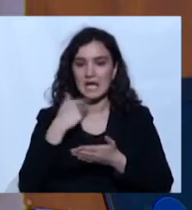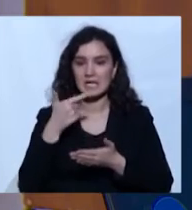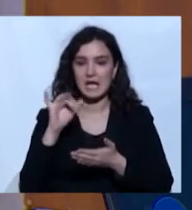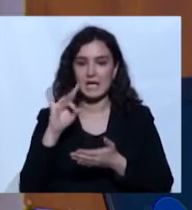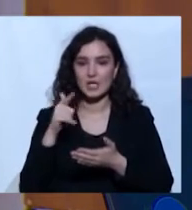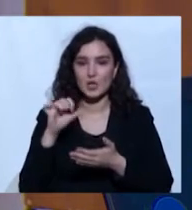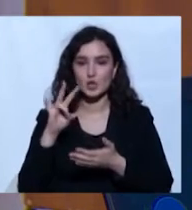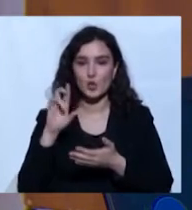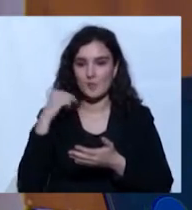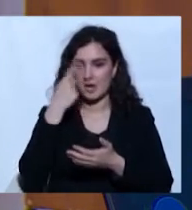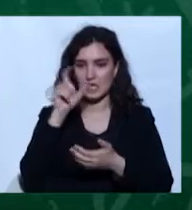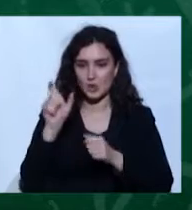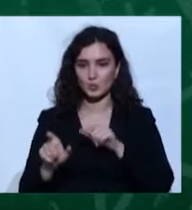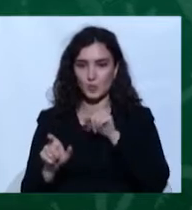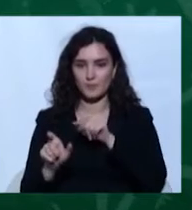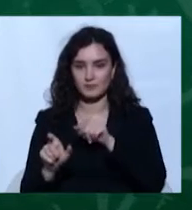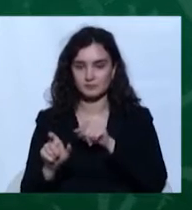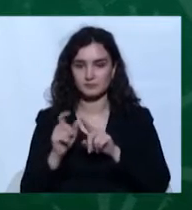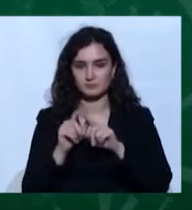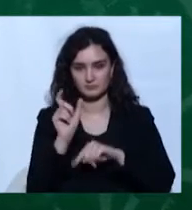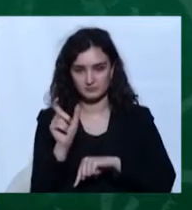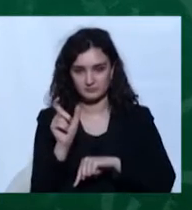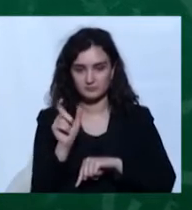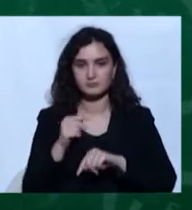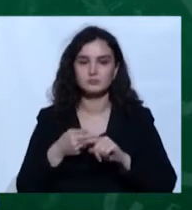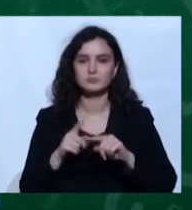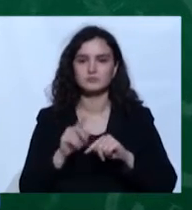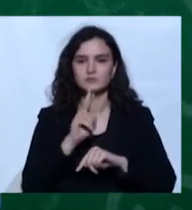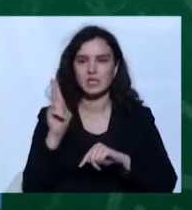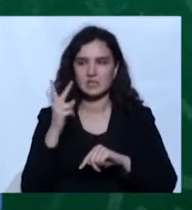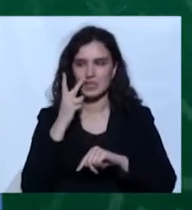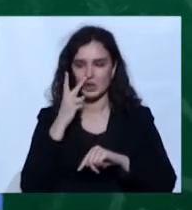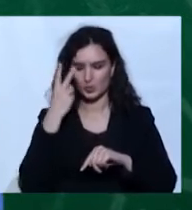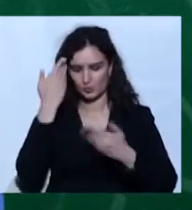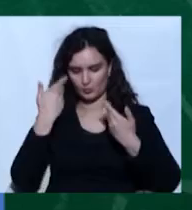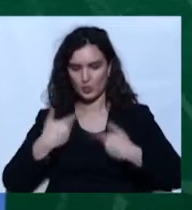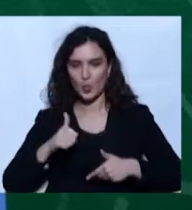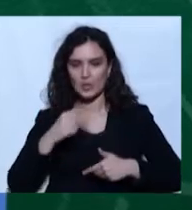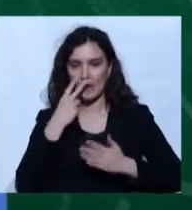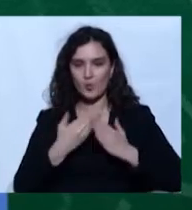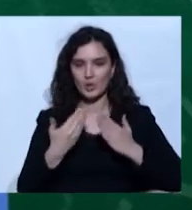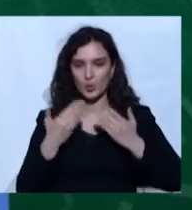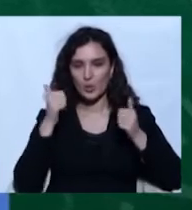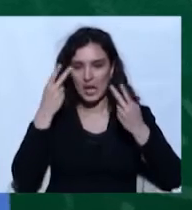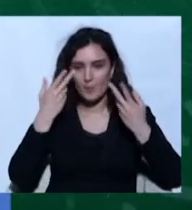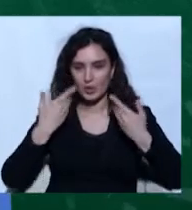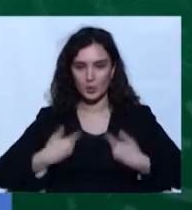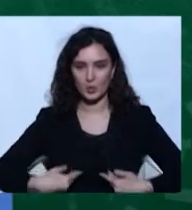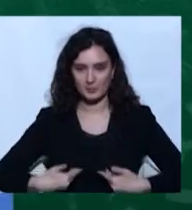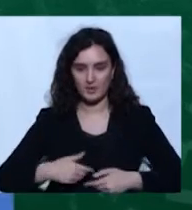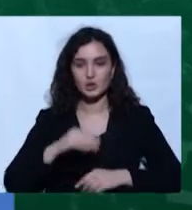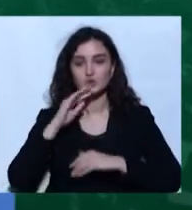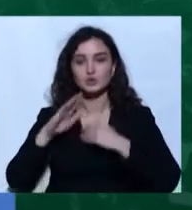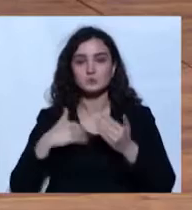their appearance. So that's our next word, appearance. And it is the way someone looks or seems to